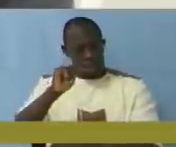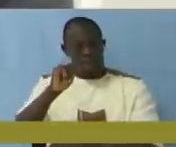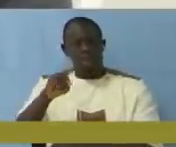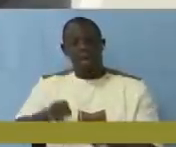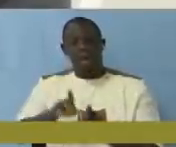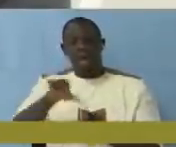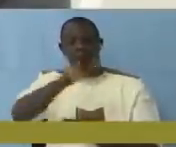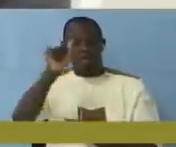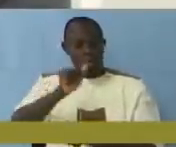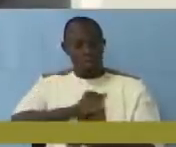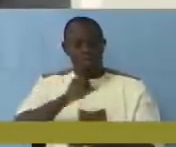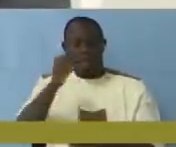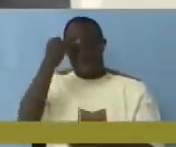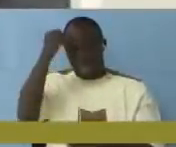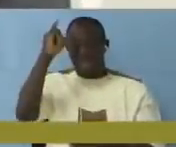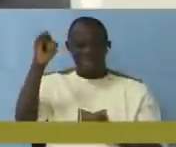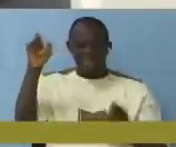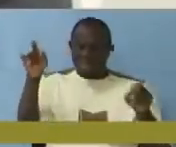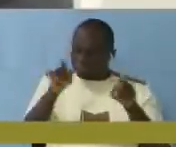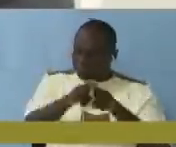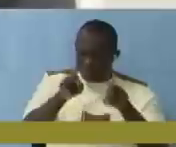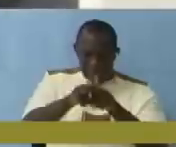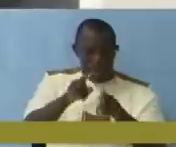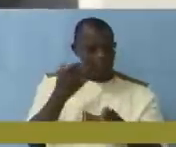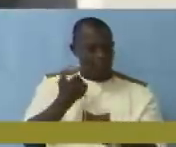And he guessed the same set of people.